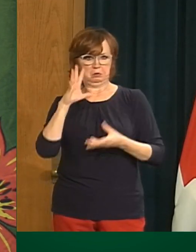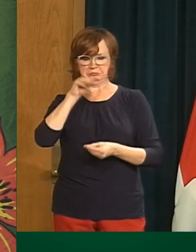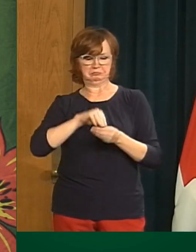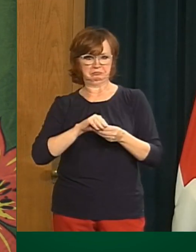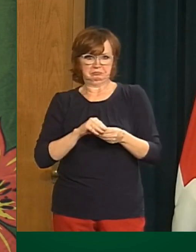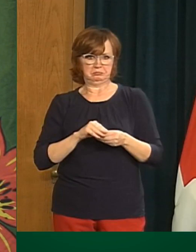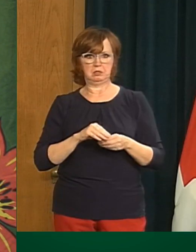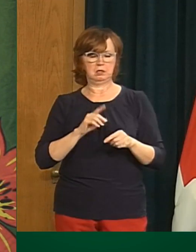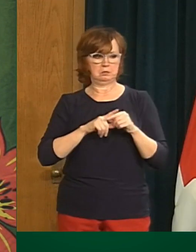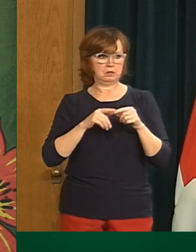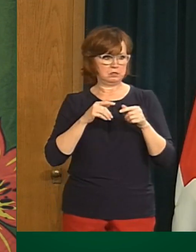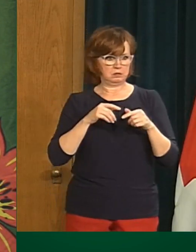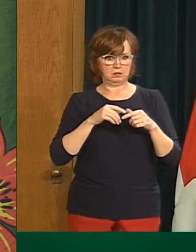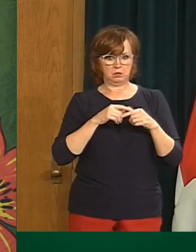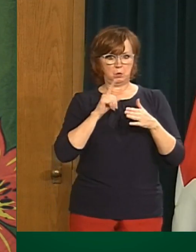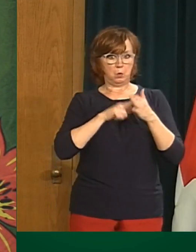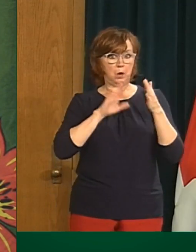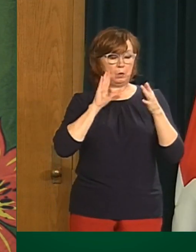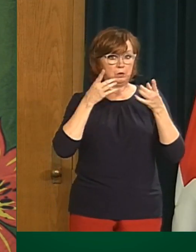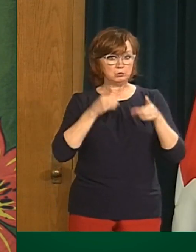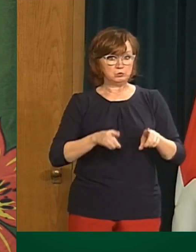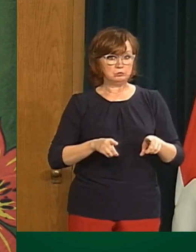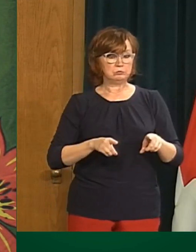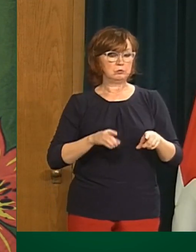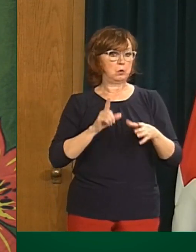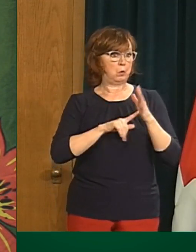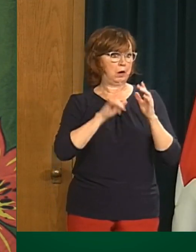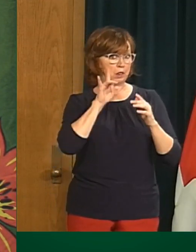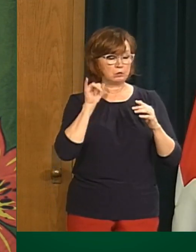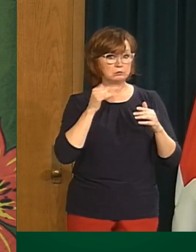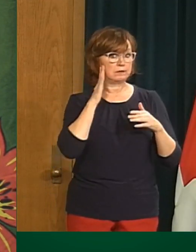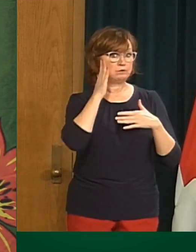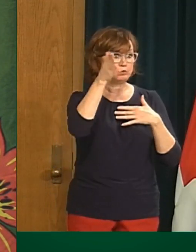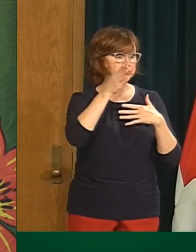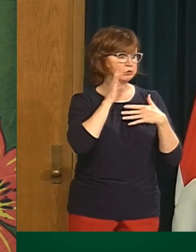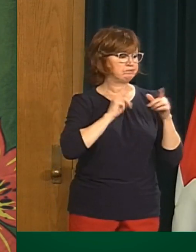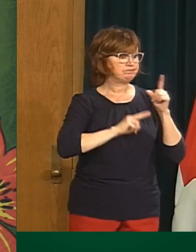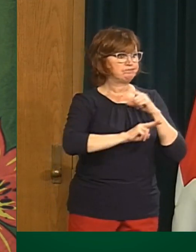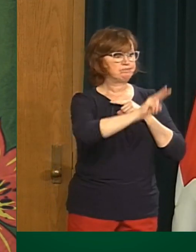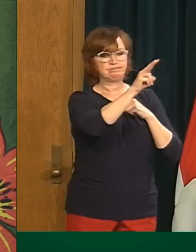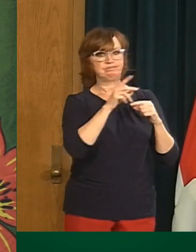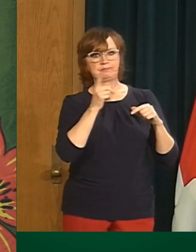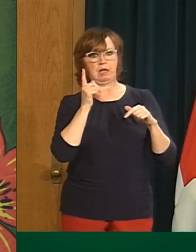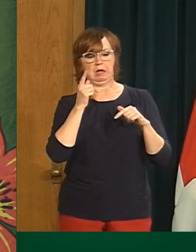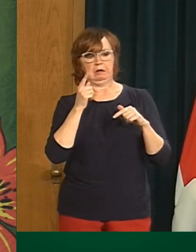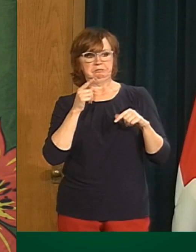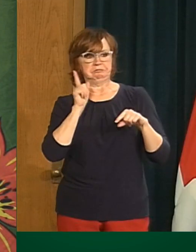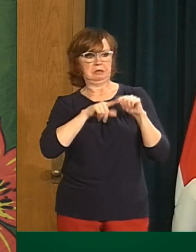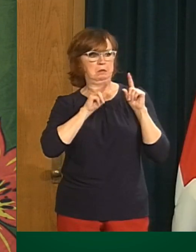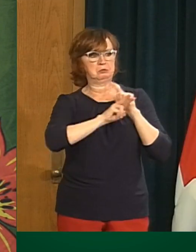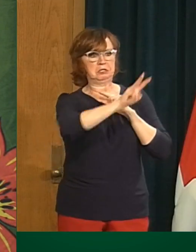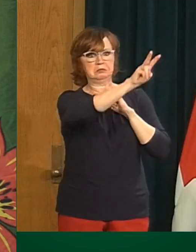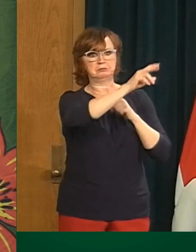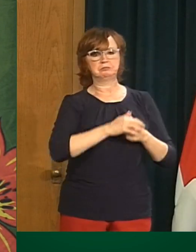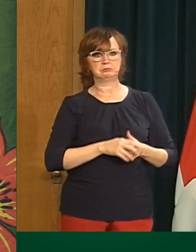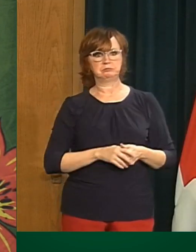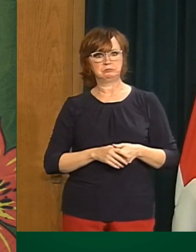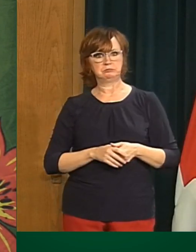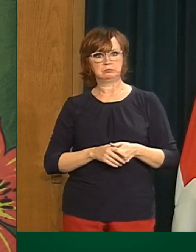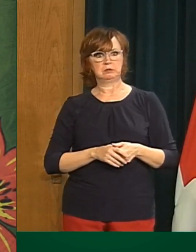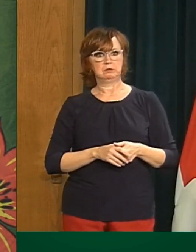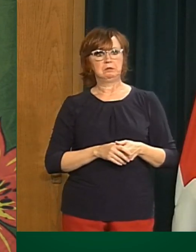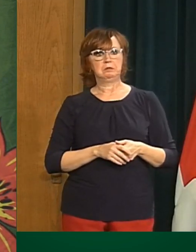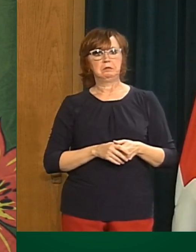number of months if we have to do some work with an additional northern community, but it will be substantial in the way